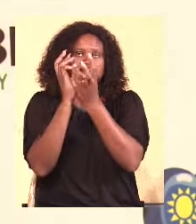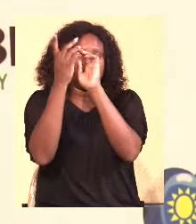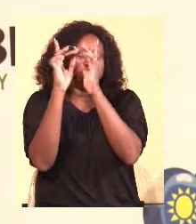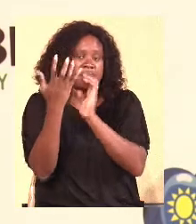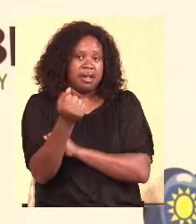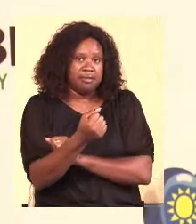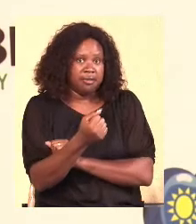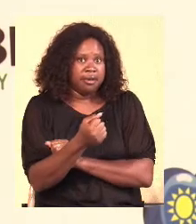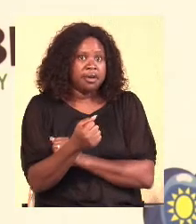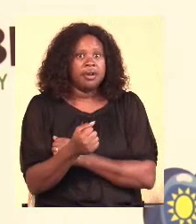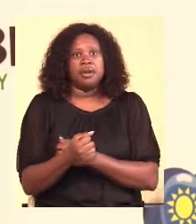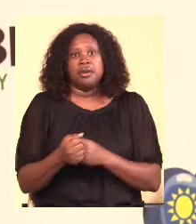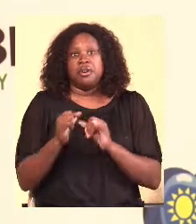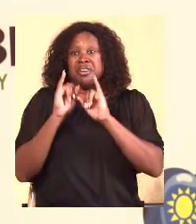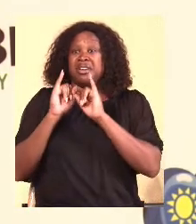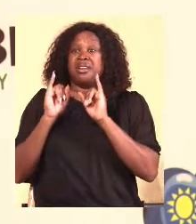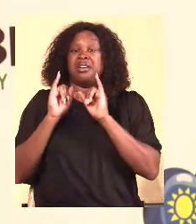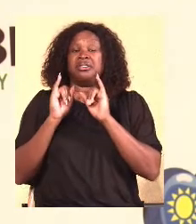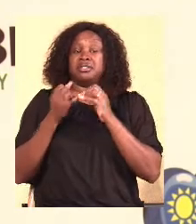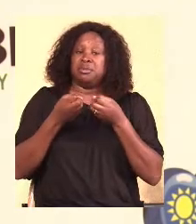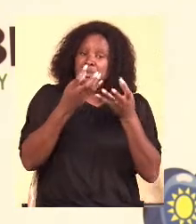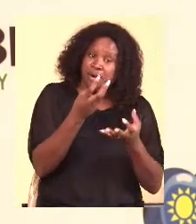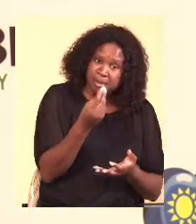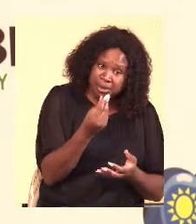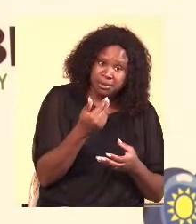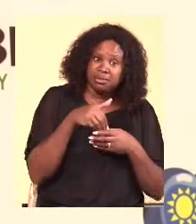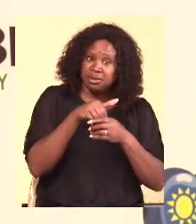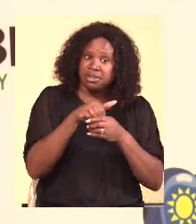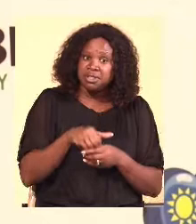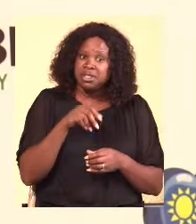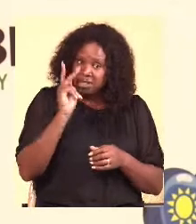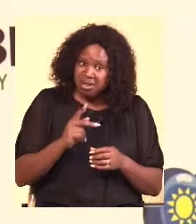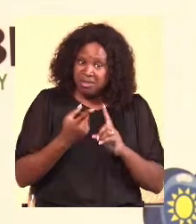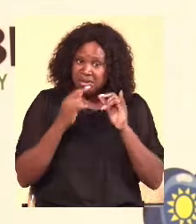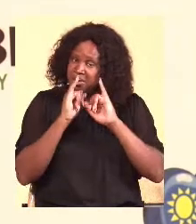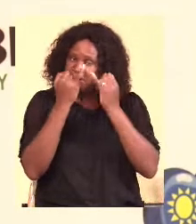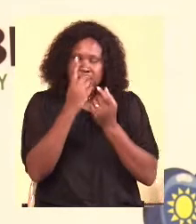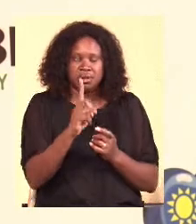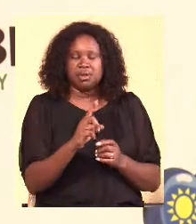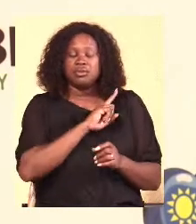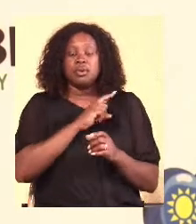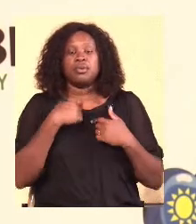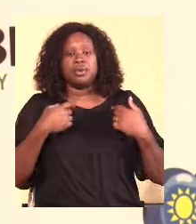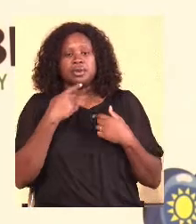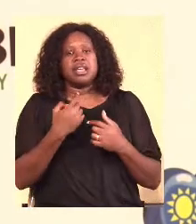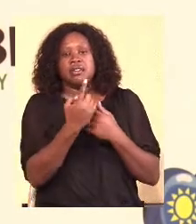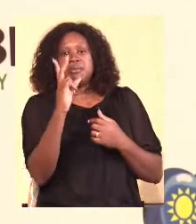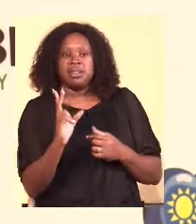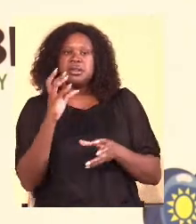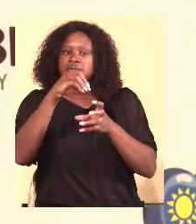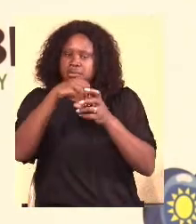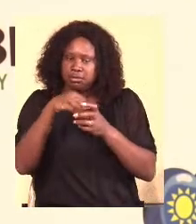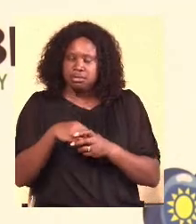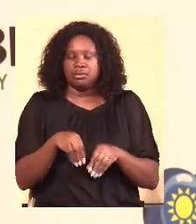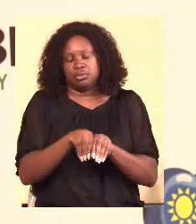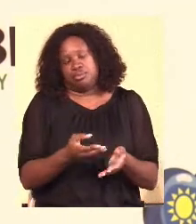cannot expect the institutions to also give money for students to travel. So this is what we mean by everybody else getting on board to play